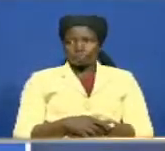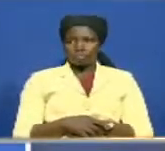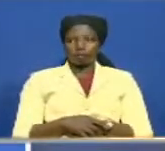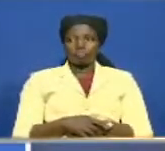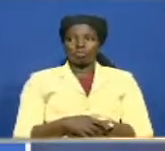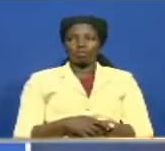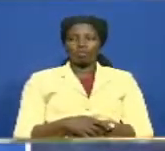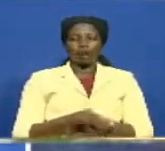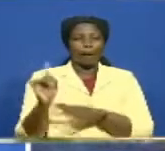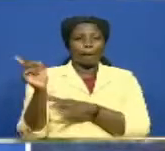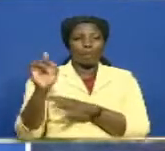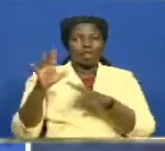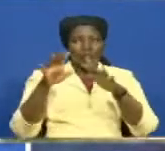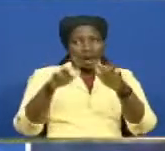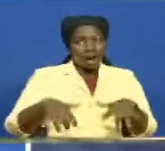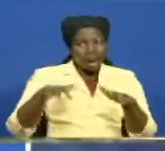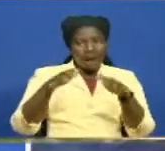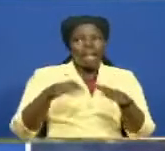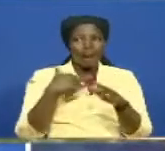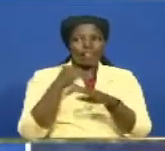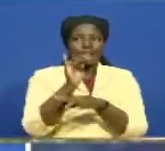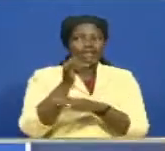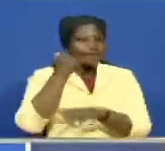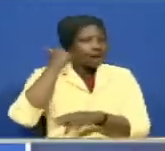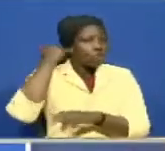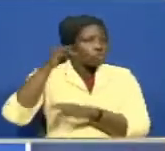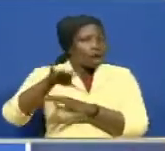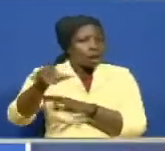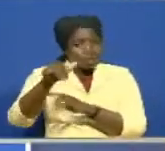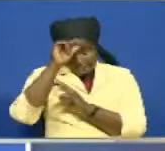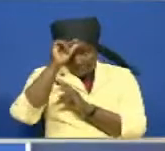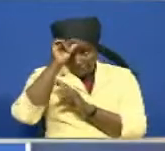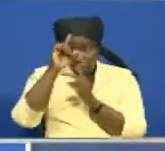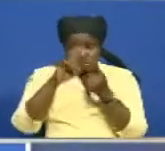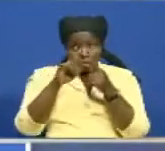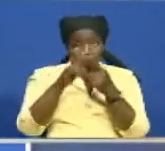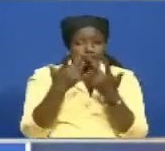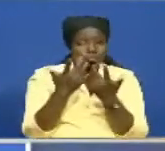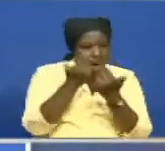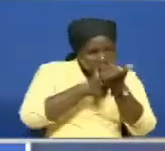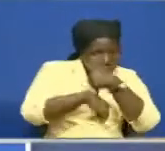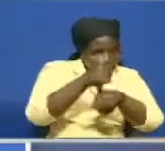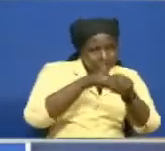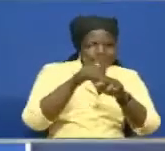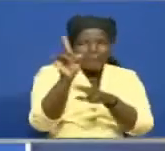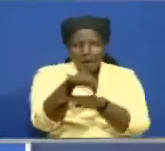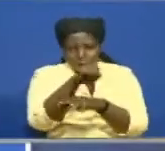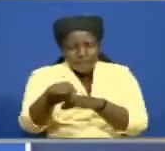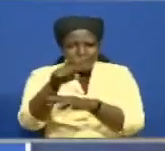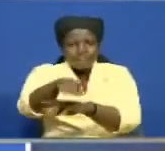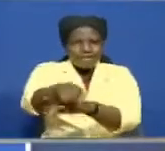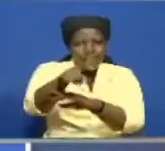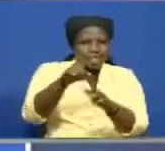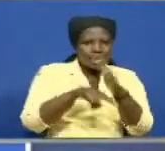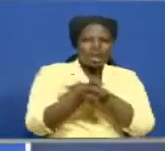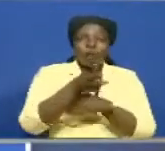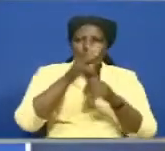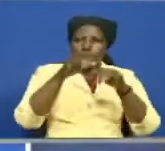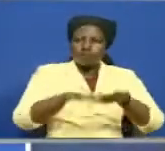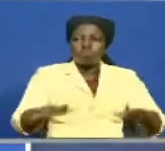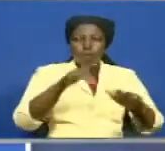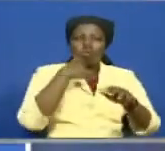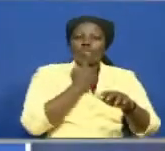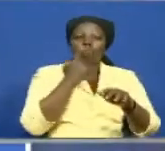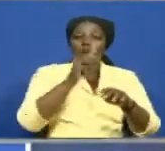The Ministry of Agriculture has asked Nakuru County Government to move in and ban fishing in the lake, whose water levels have